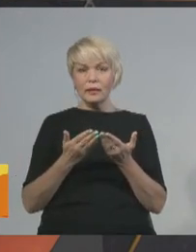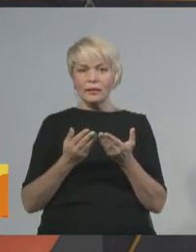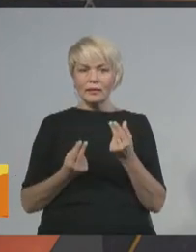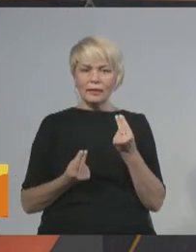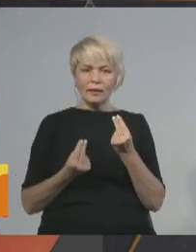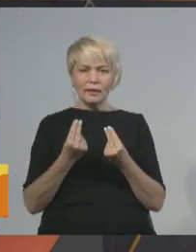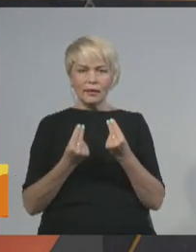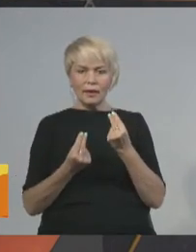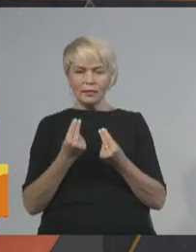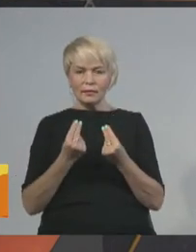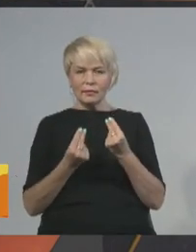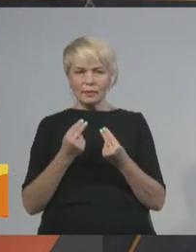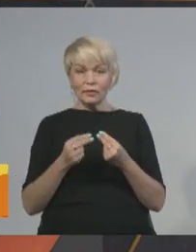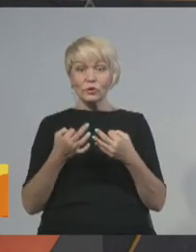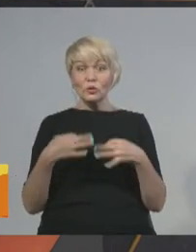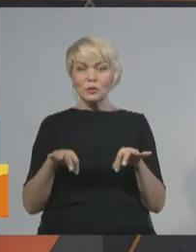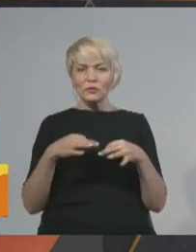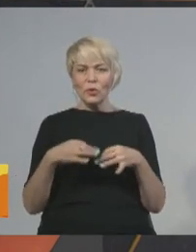to play